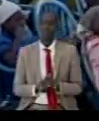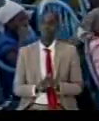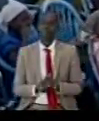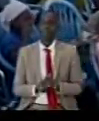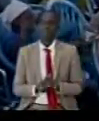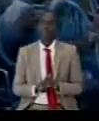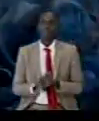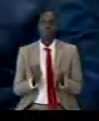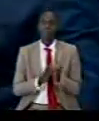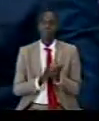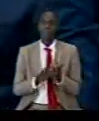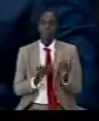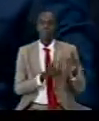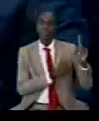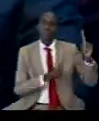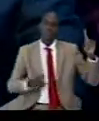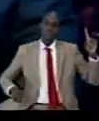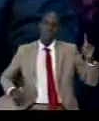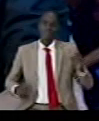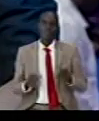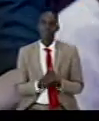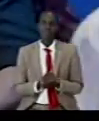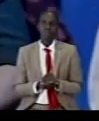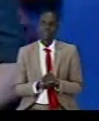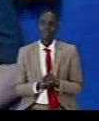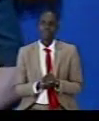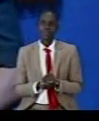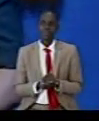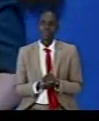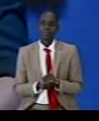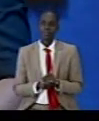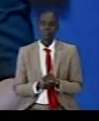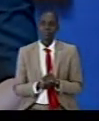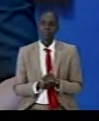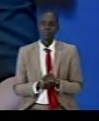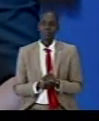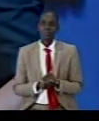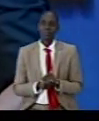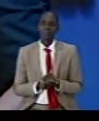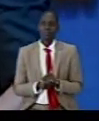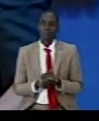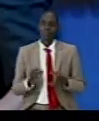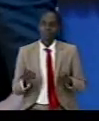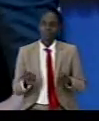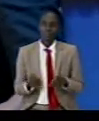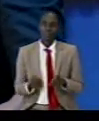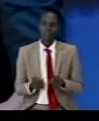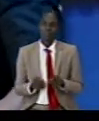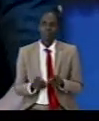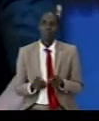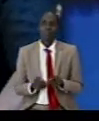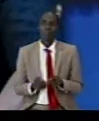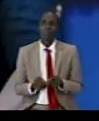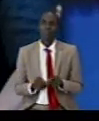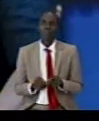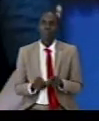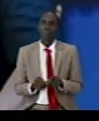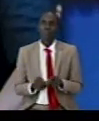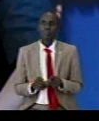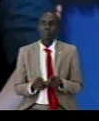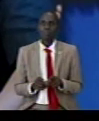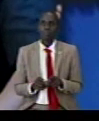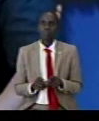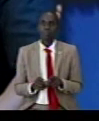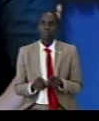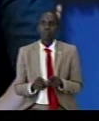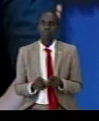Praise the Lord. As the Battalion Choir preparing to come on stage,